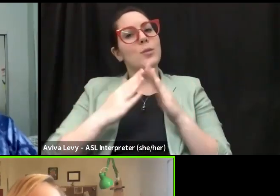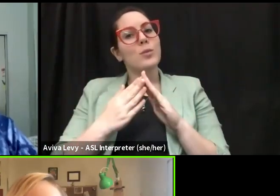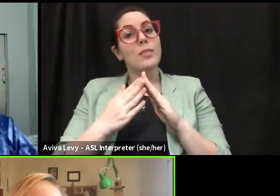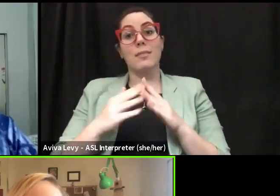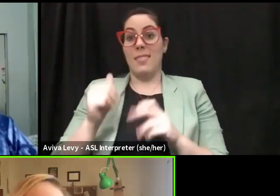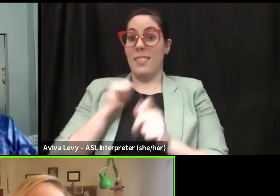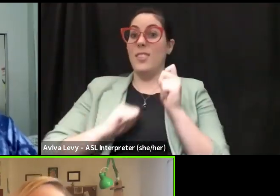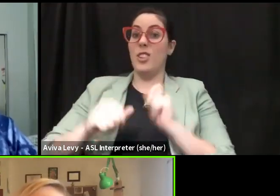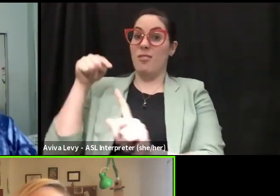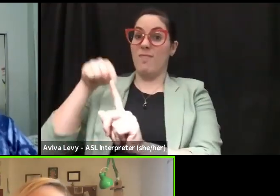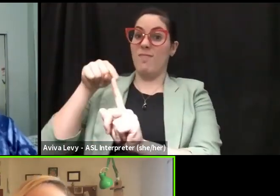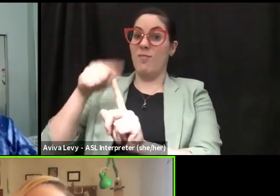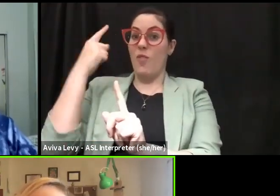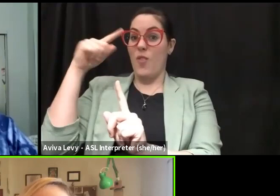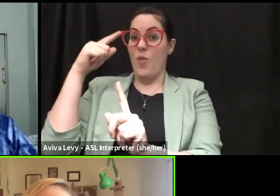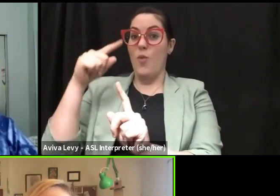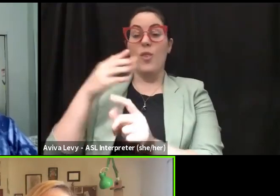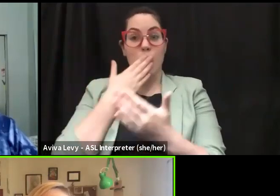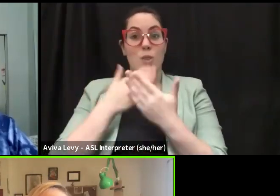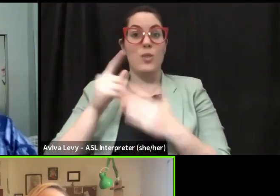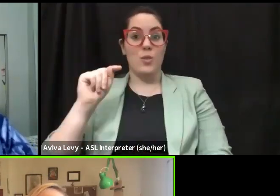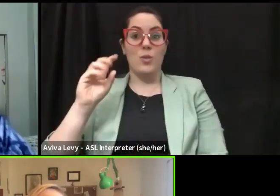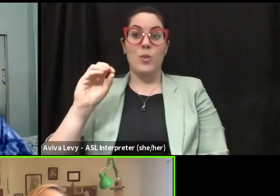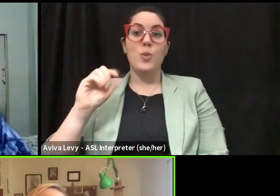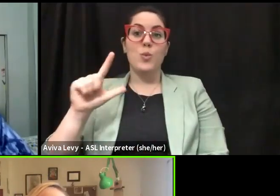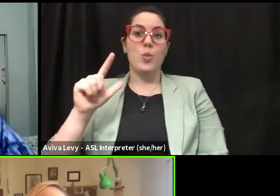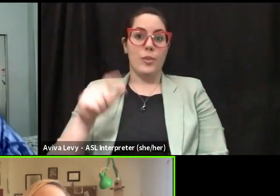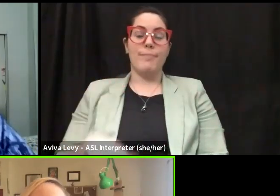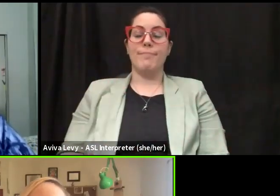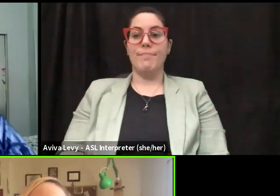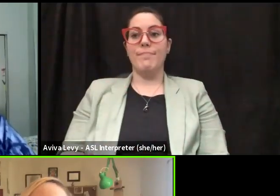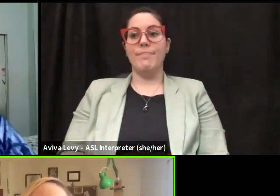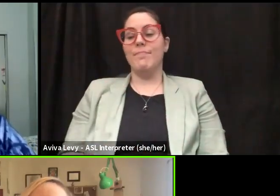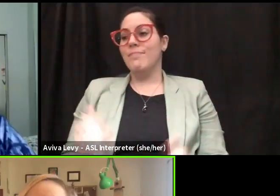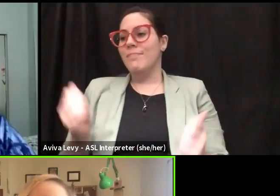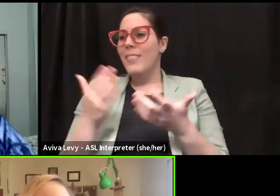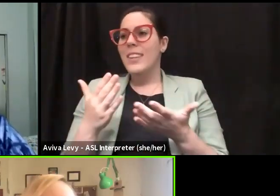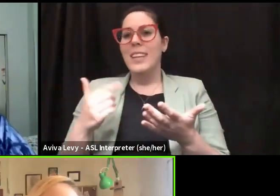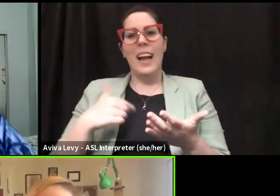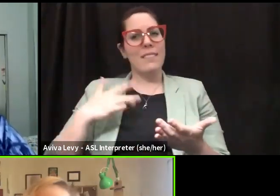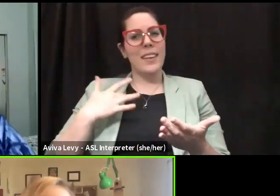meant to be, I think, a tool for. I think all of this is just inspiring me.